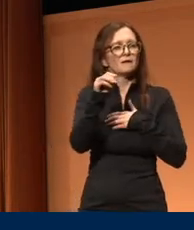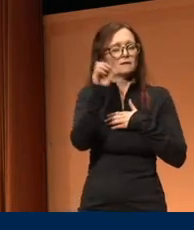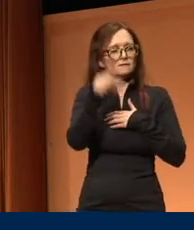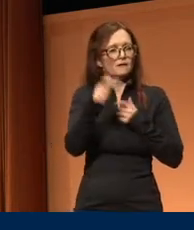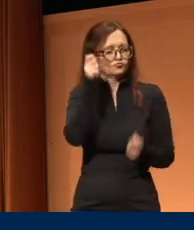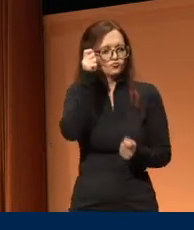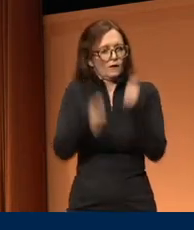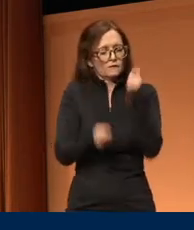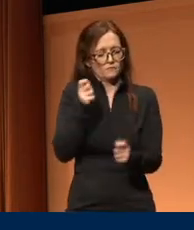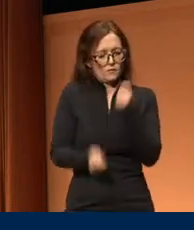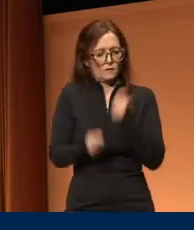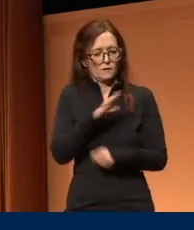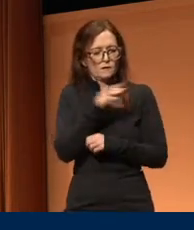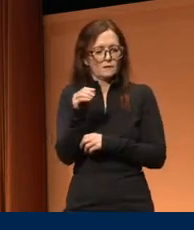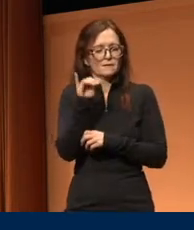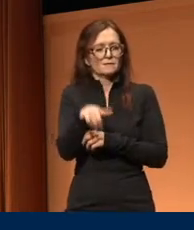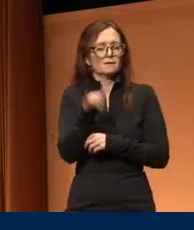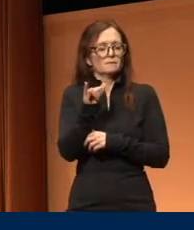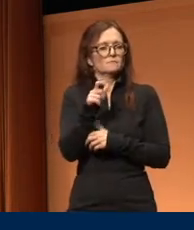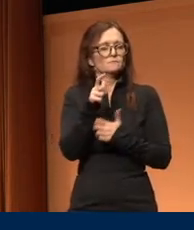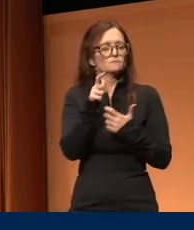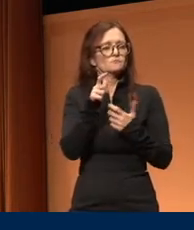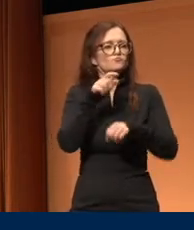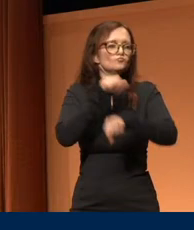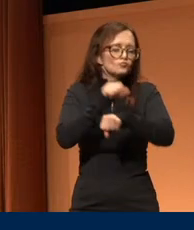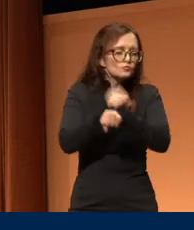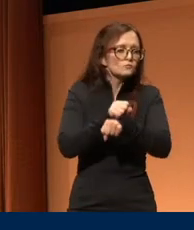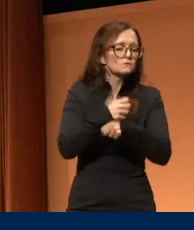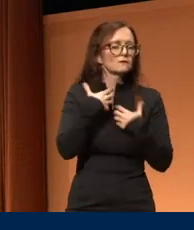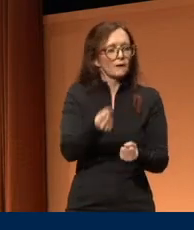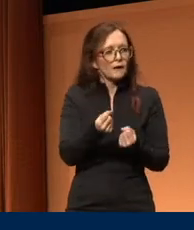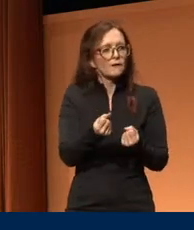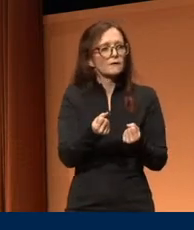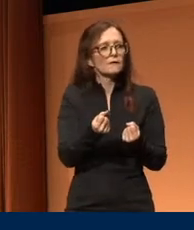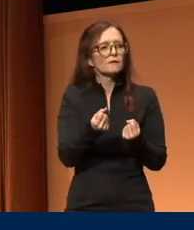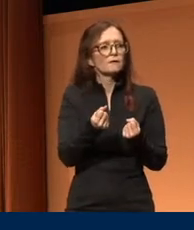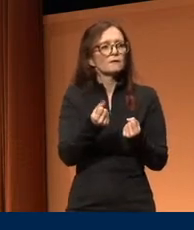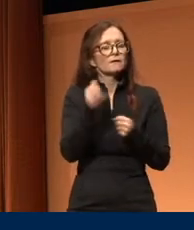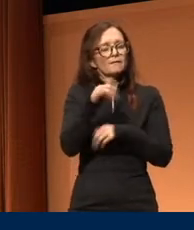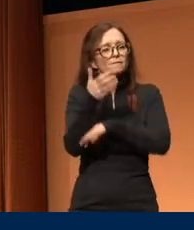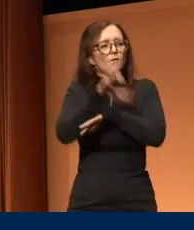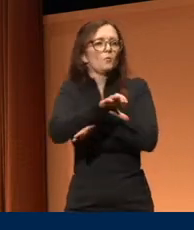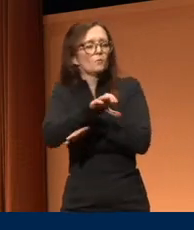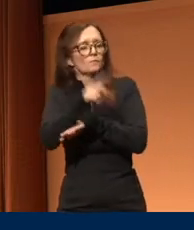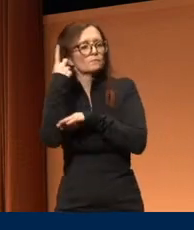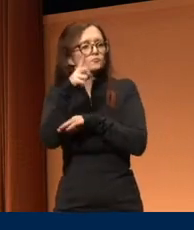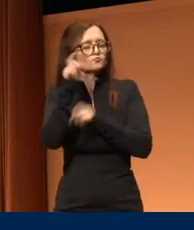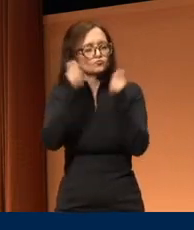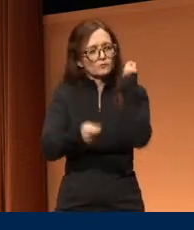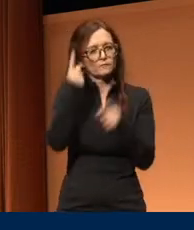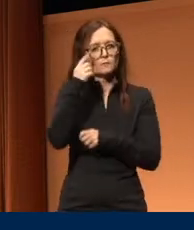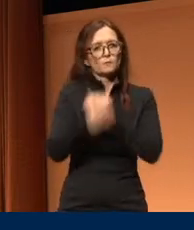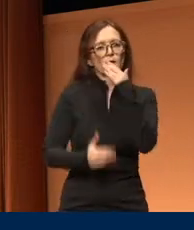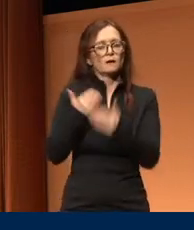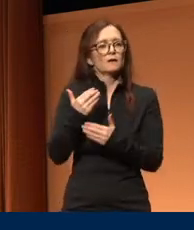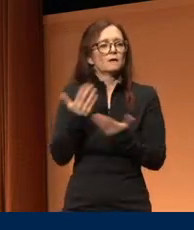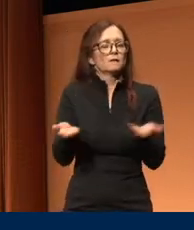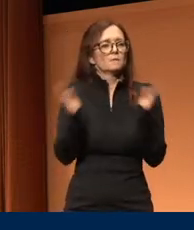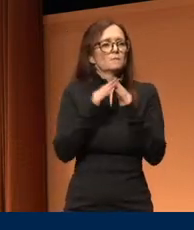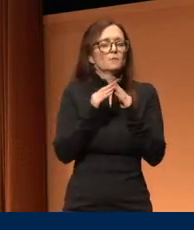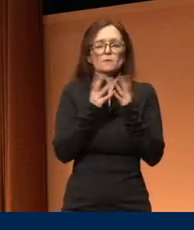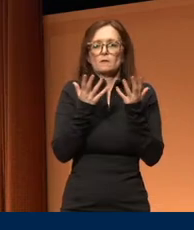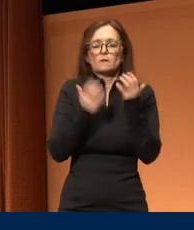as well. They do lose their confidence and some of their arrogance, and they are also changed by the process. The small